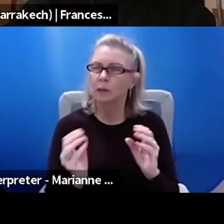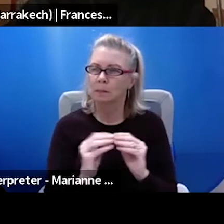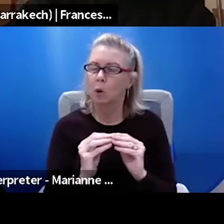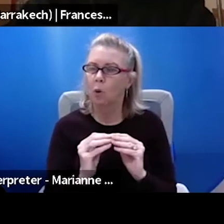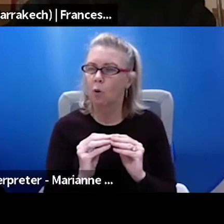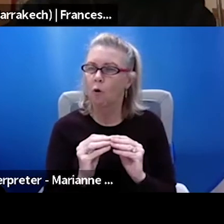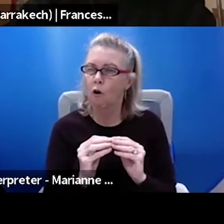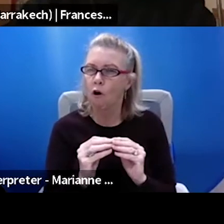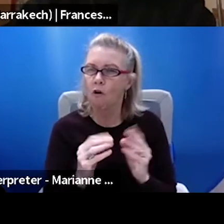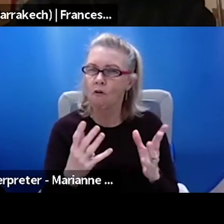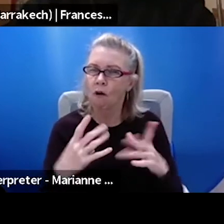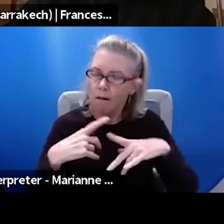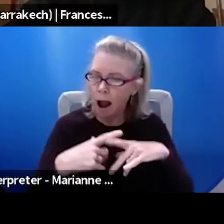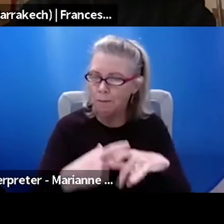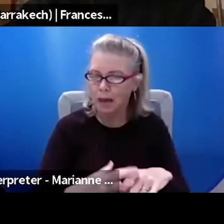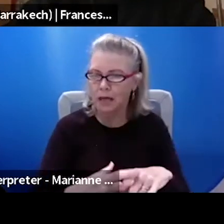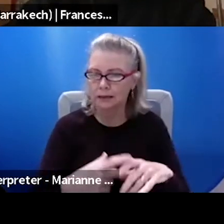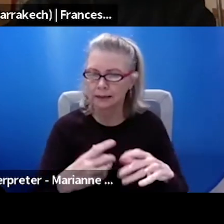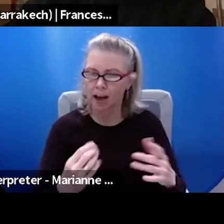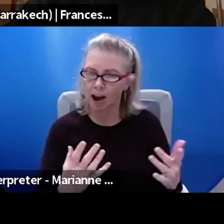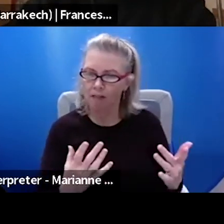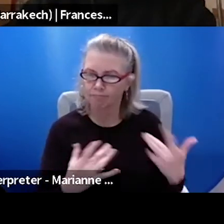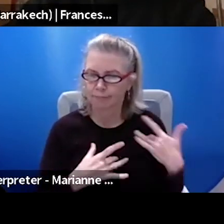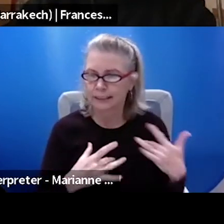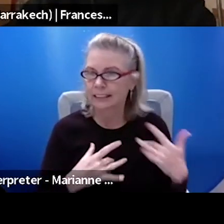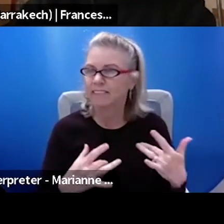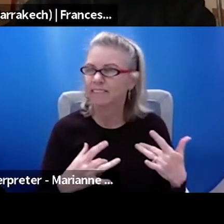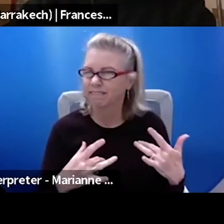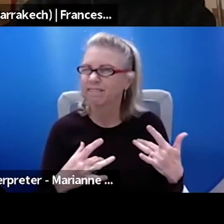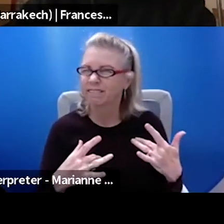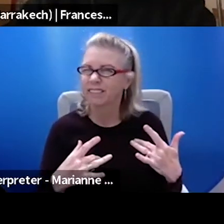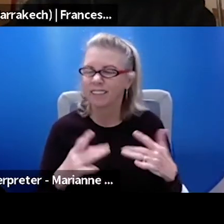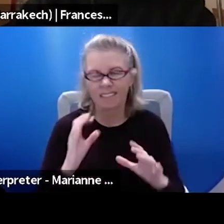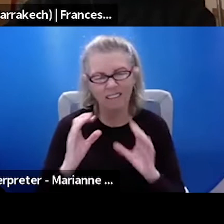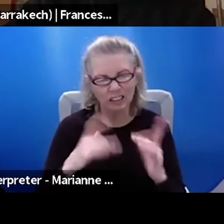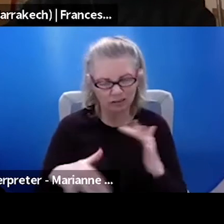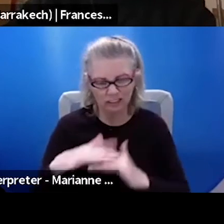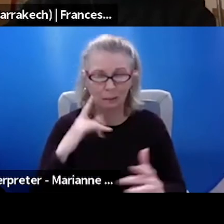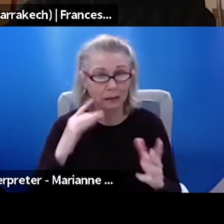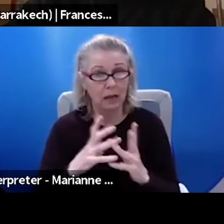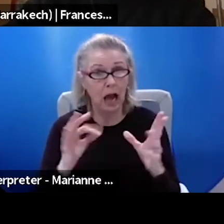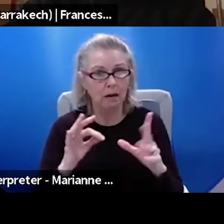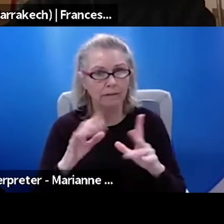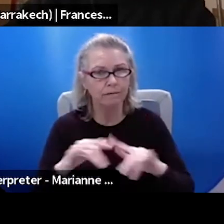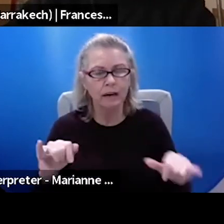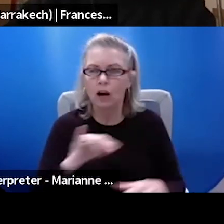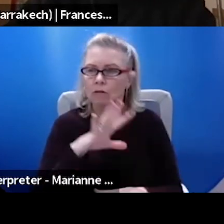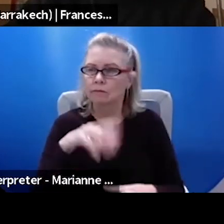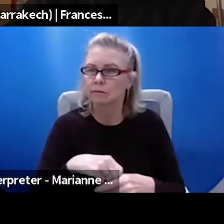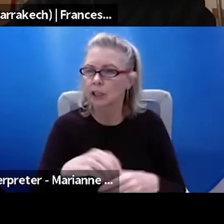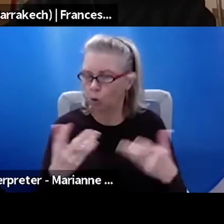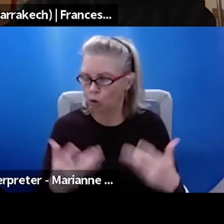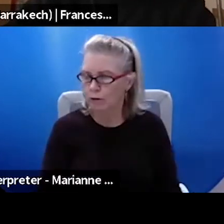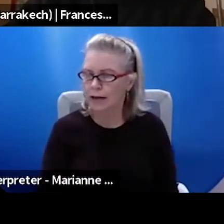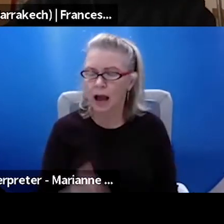nuanced conversation within the community, because there's so much difference embedded within it. So I think that also, I